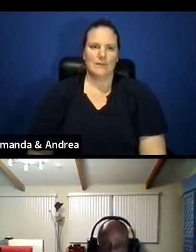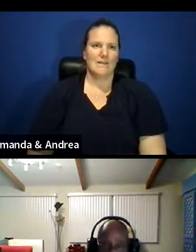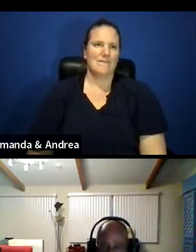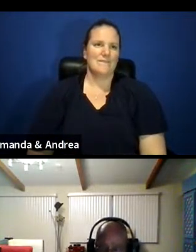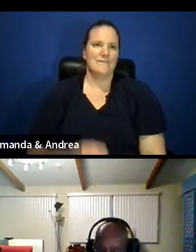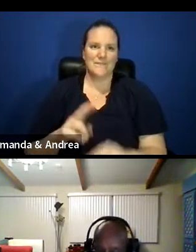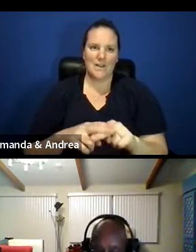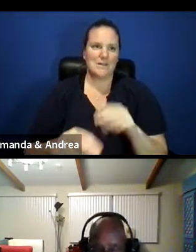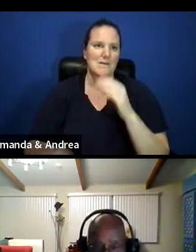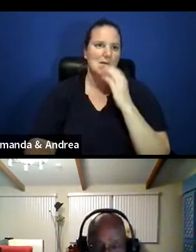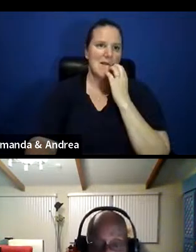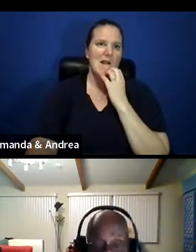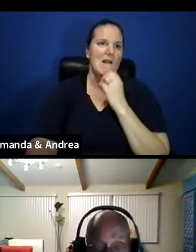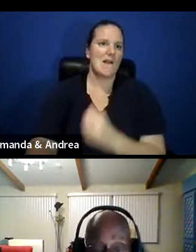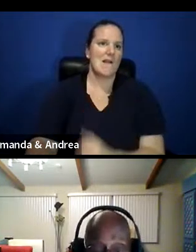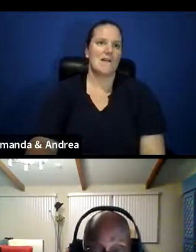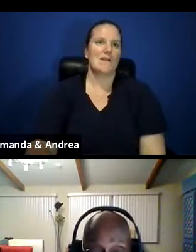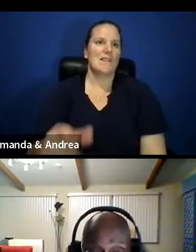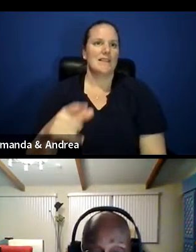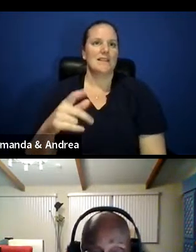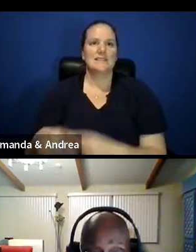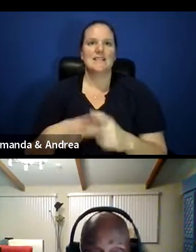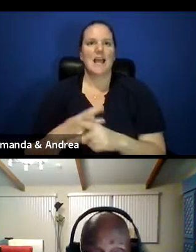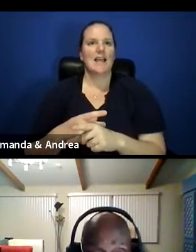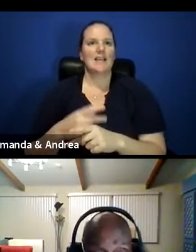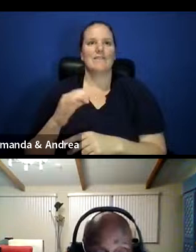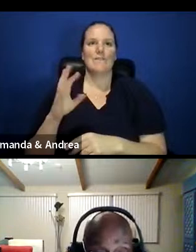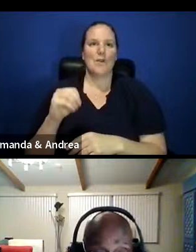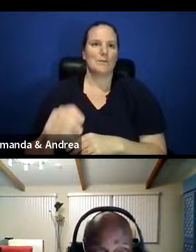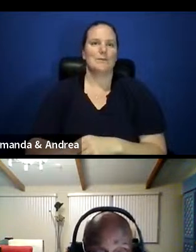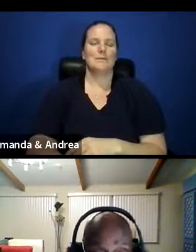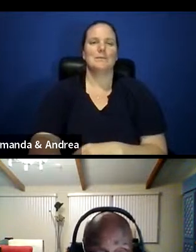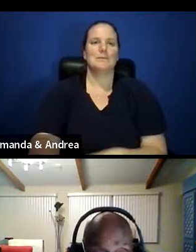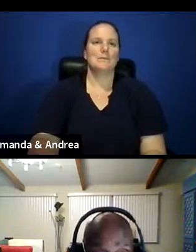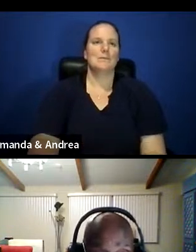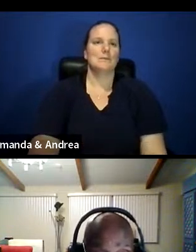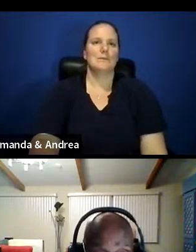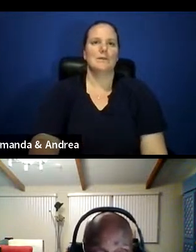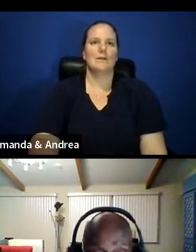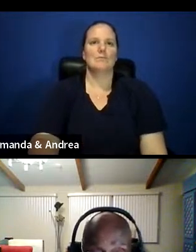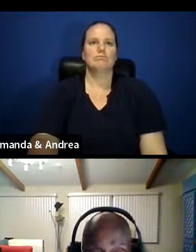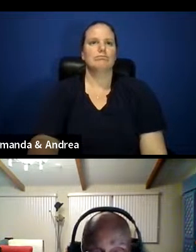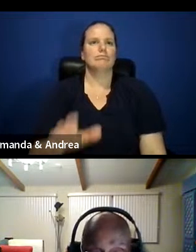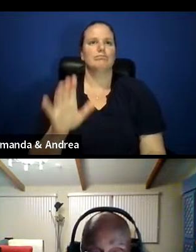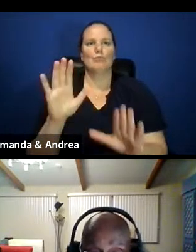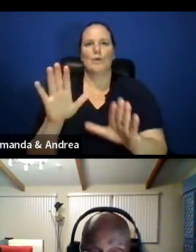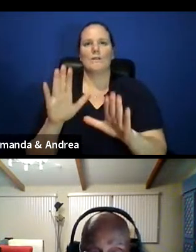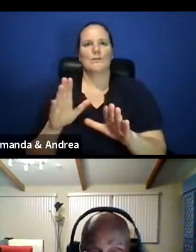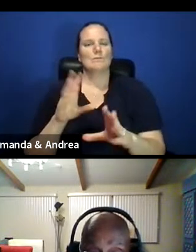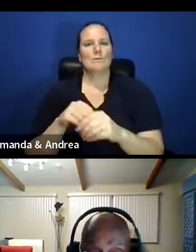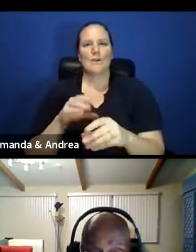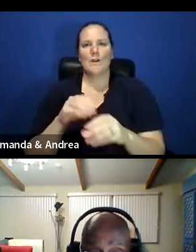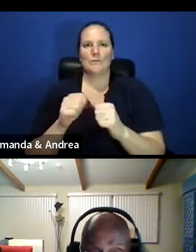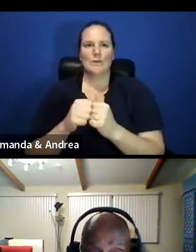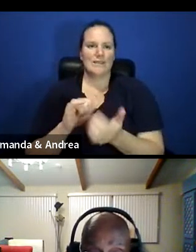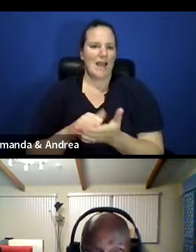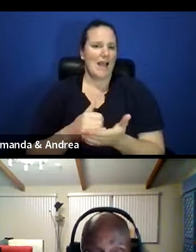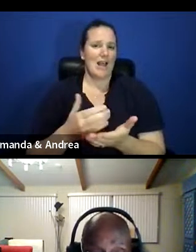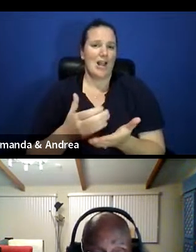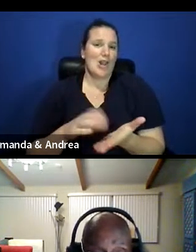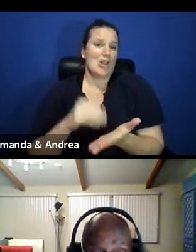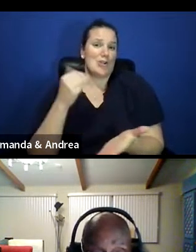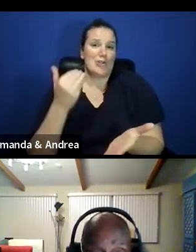These type of forums are always great to participate in. I always learn some new things,